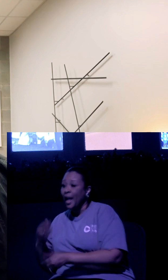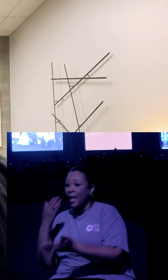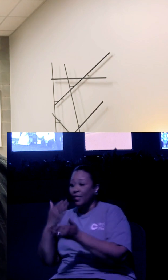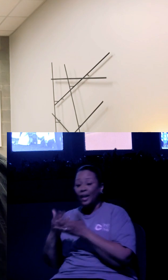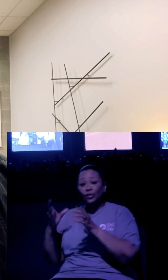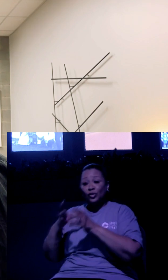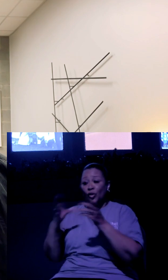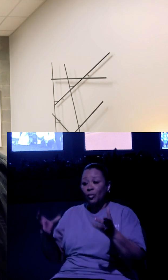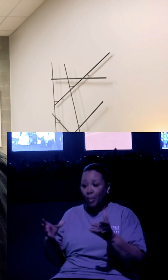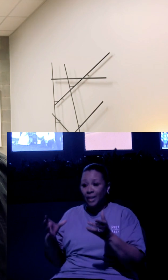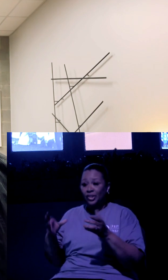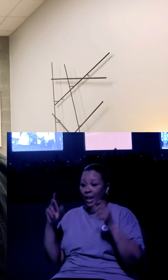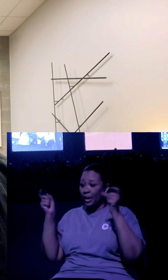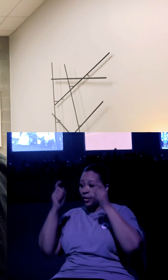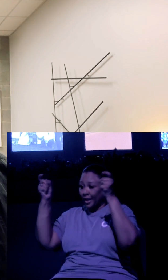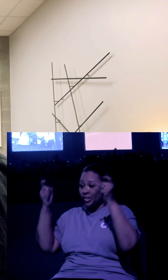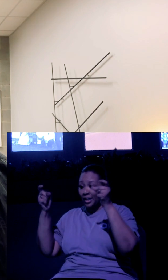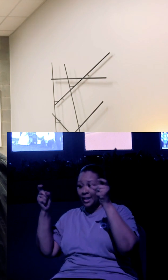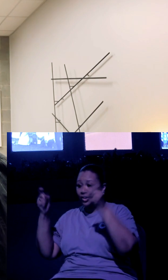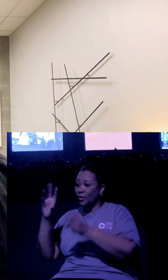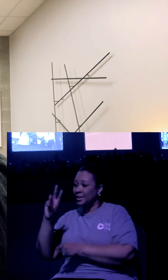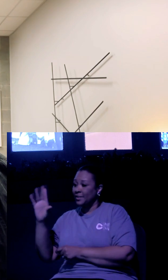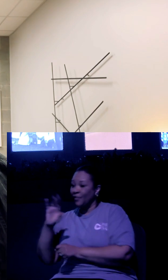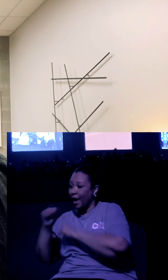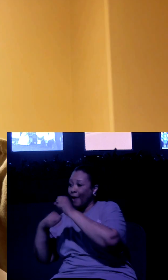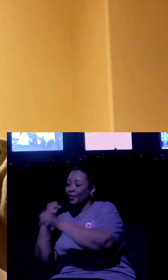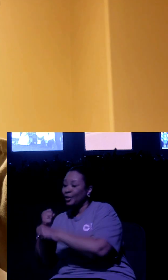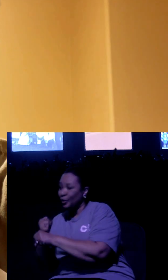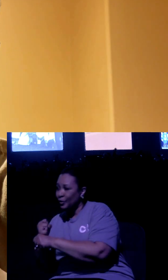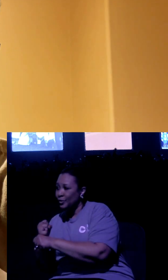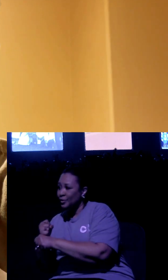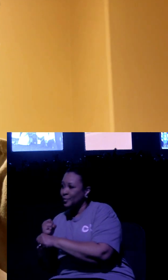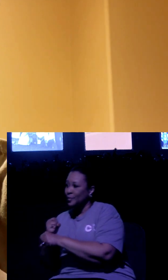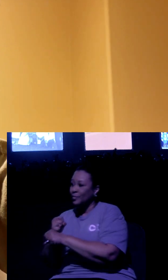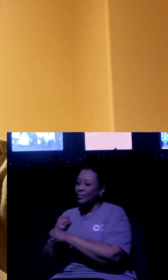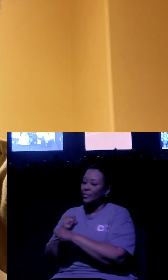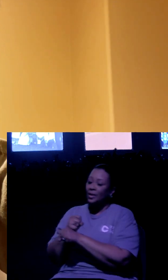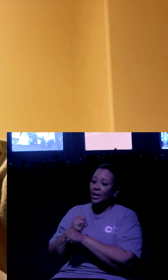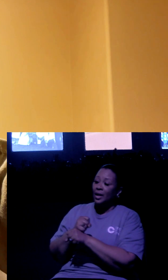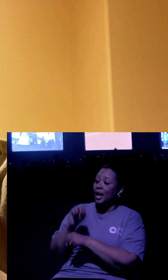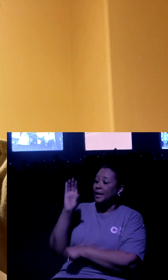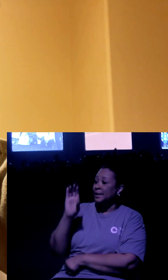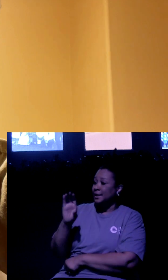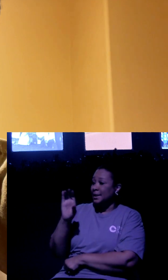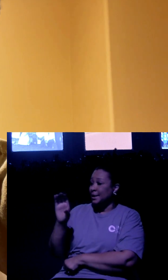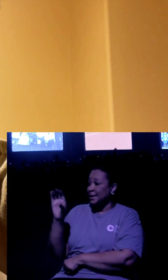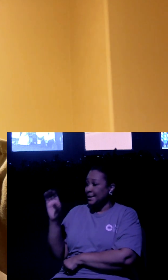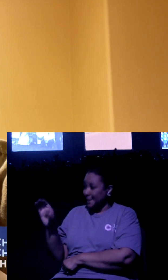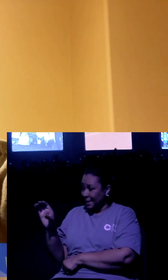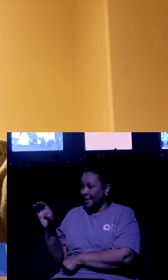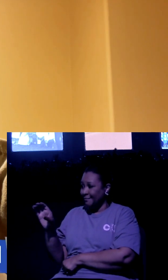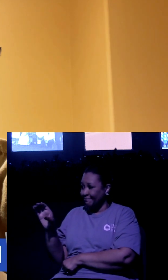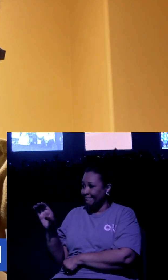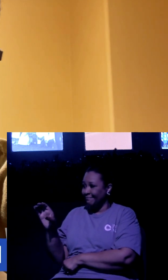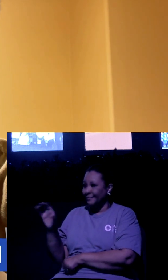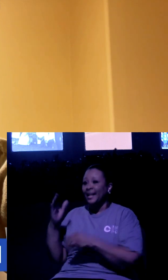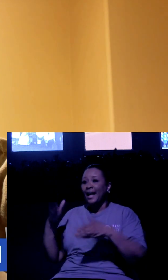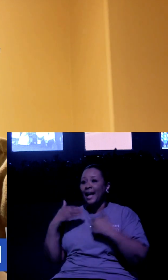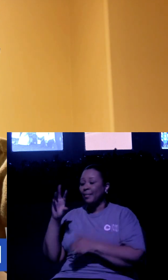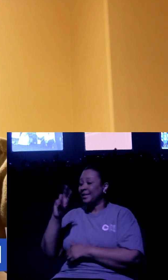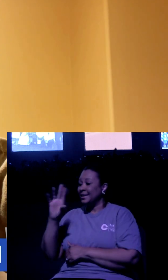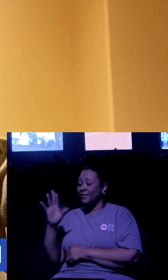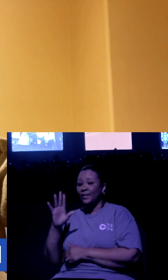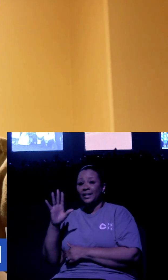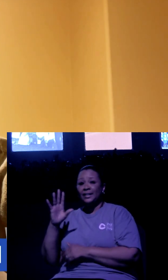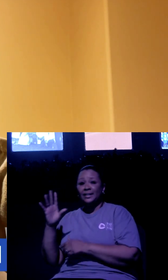you so much, and congratulations on 65 years. Community Christian Church, happy